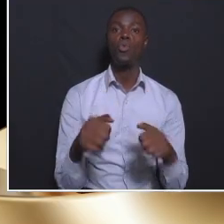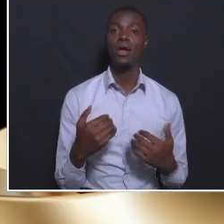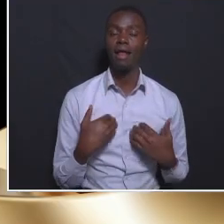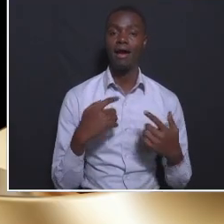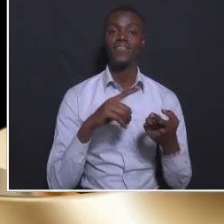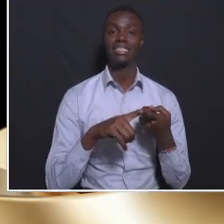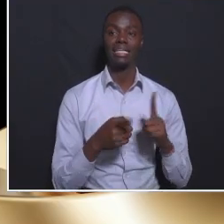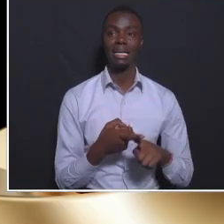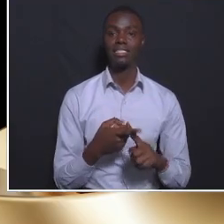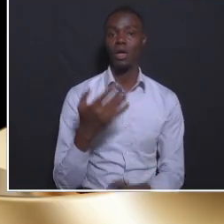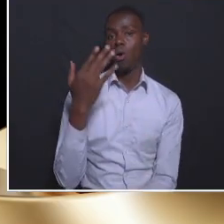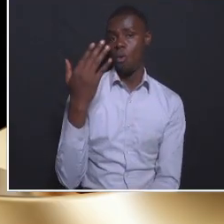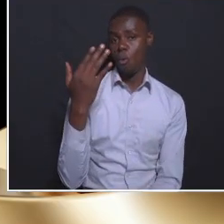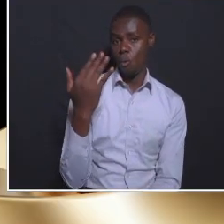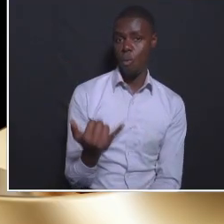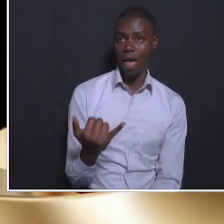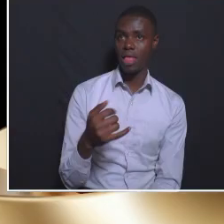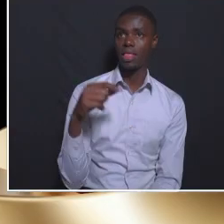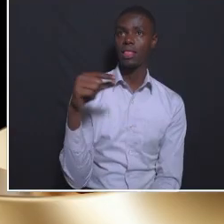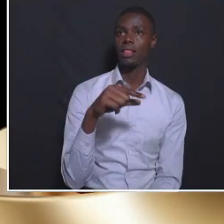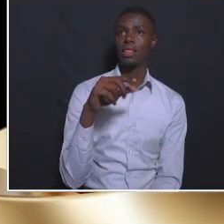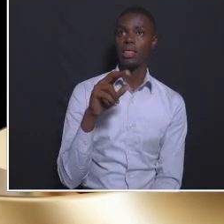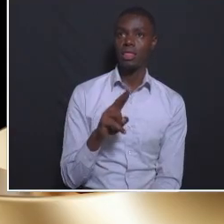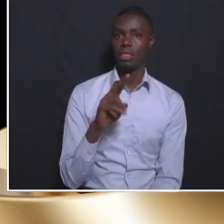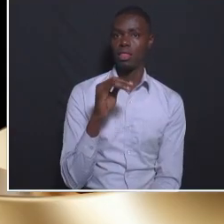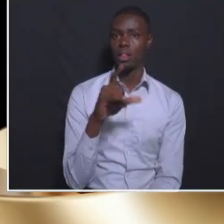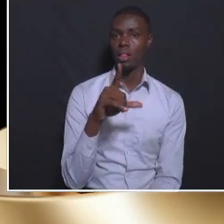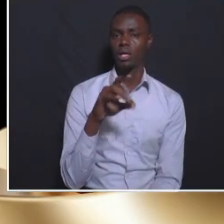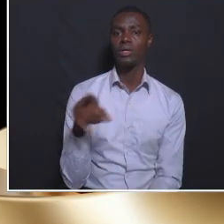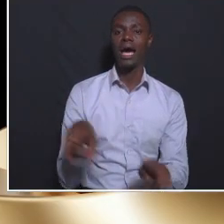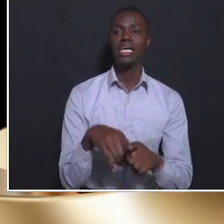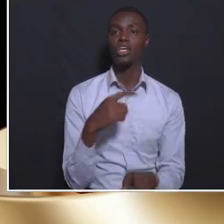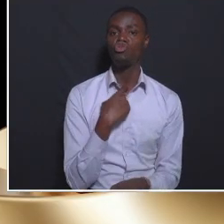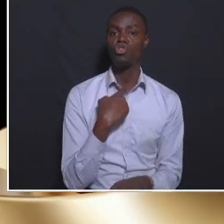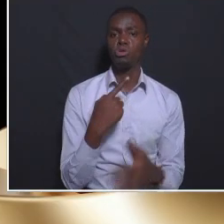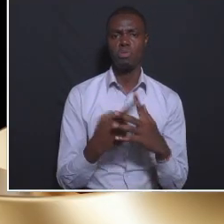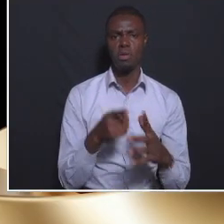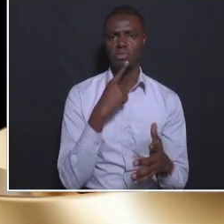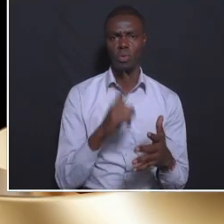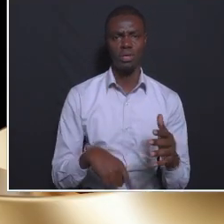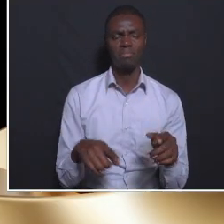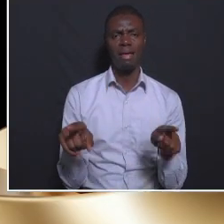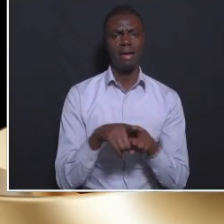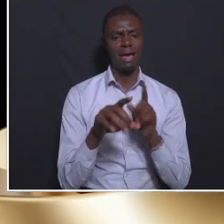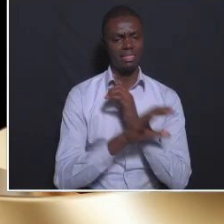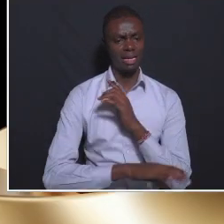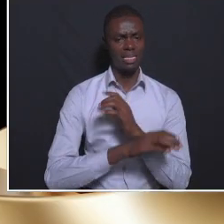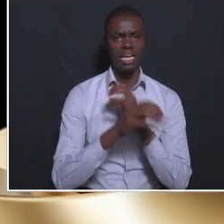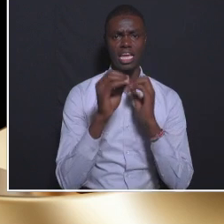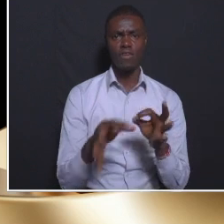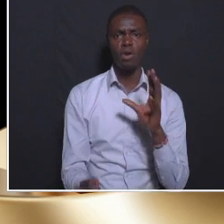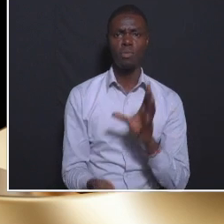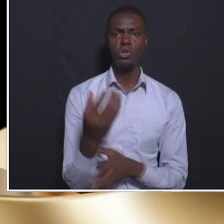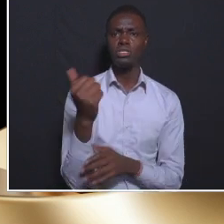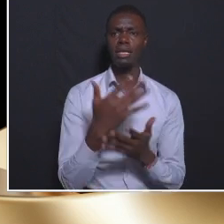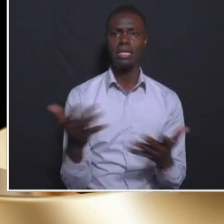standards because as a guild or as a union, you begin to say, in this country, if you're going to produce anything in